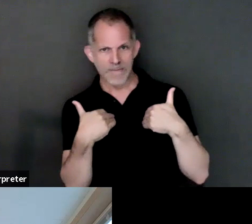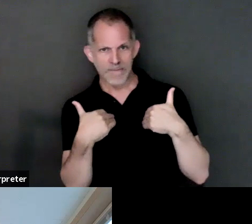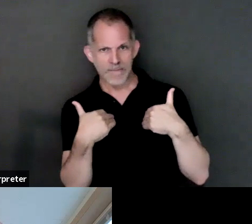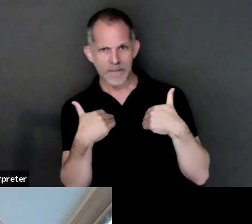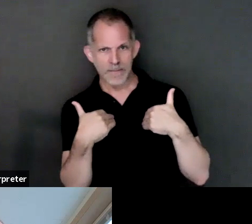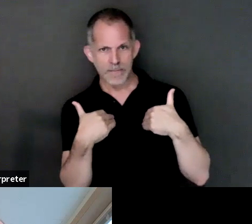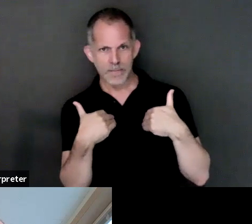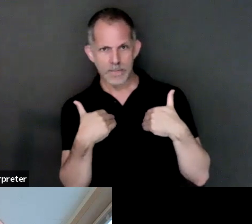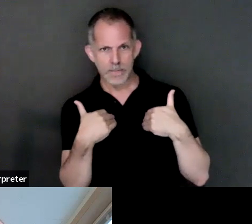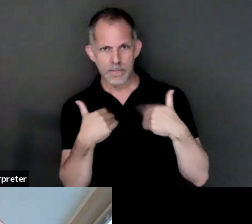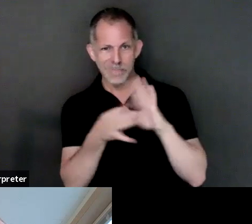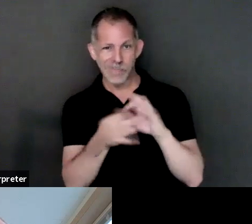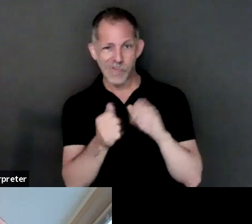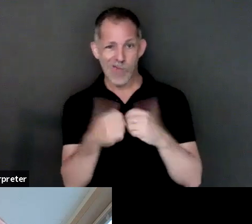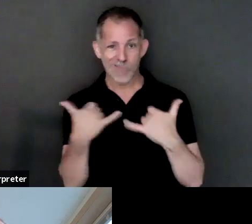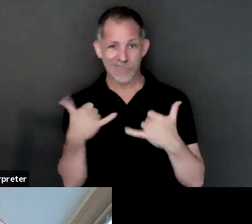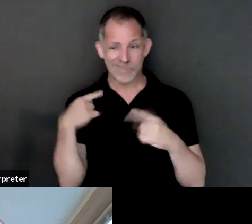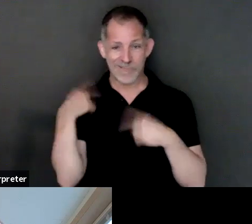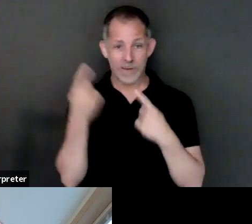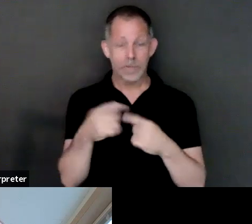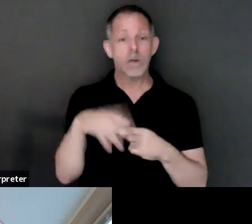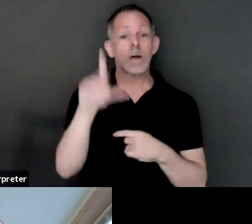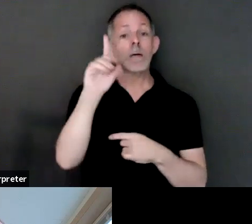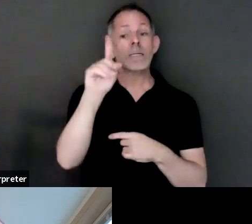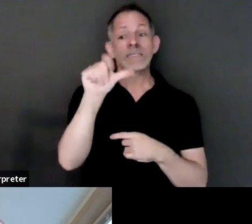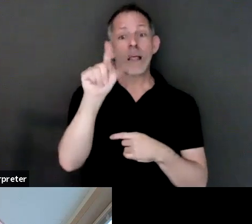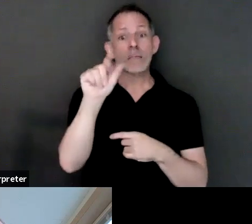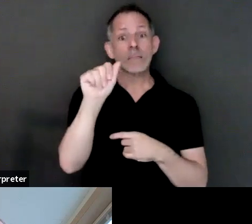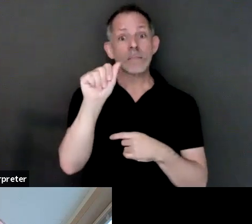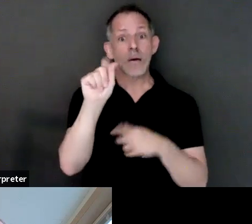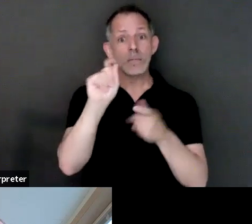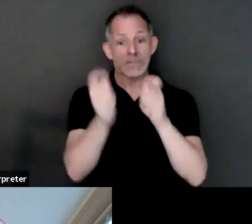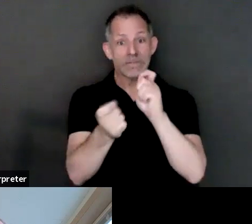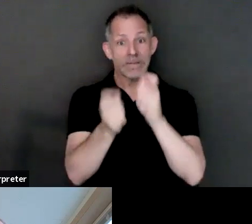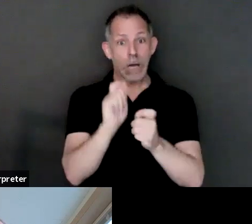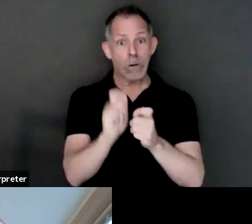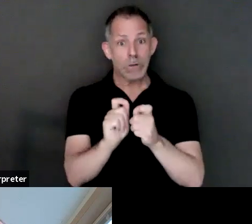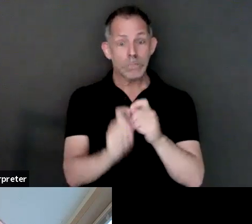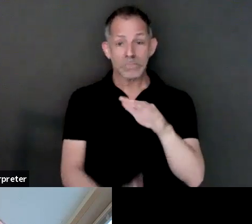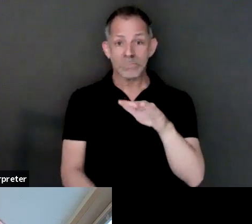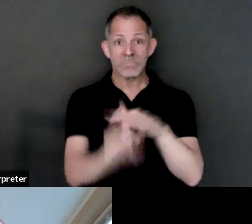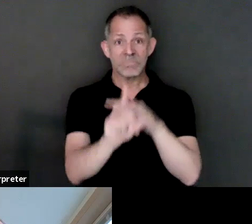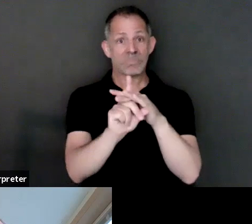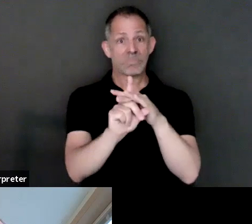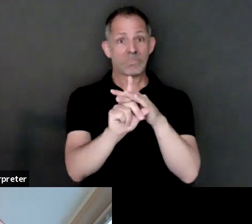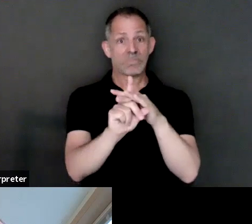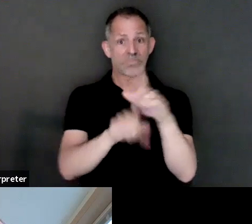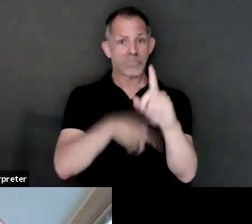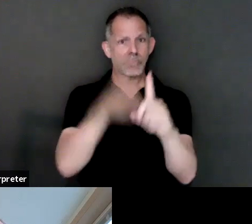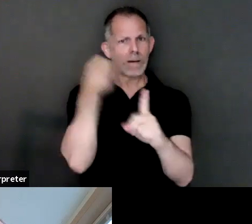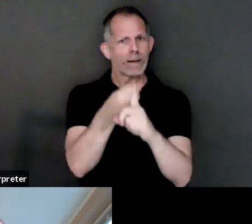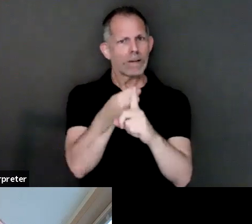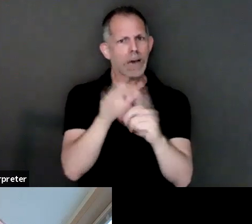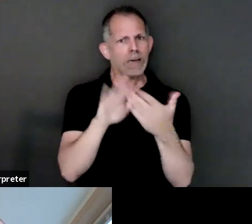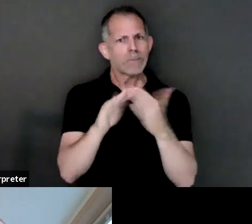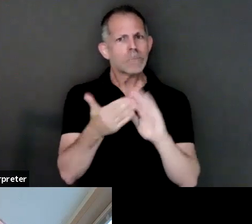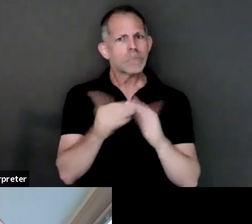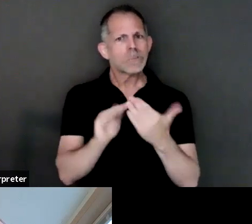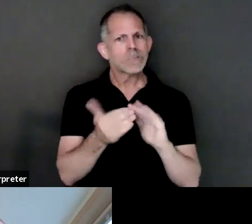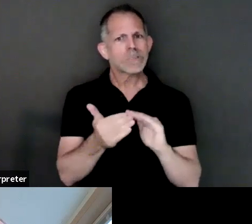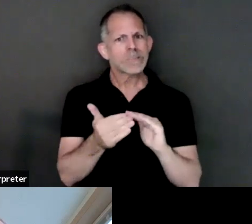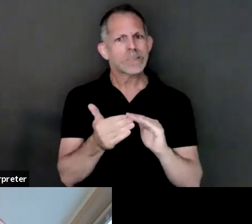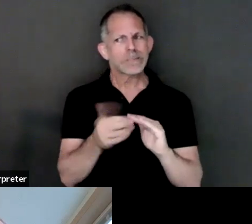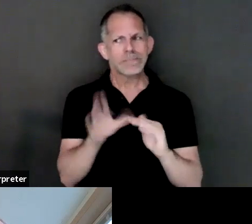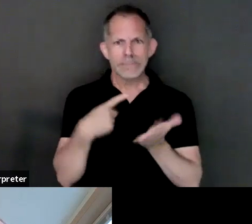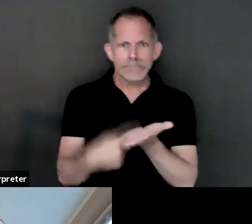that we need to take into account. But we're in talks daily, really, with the governor's office about